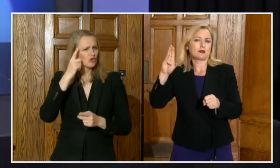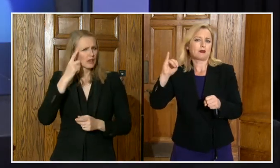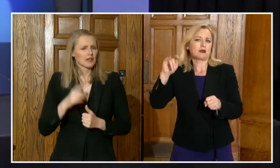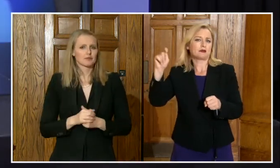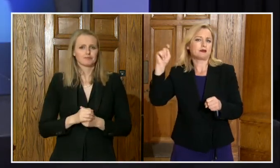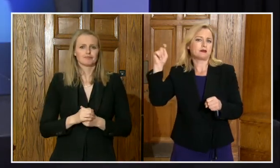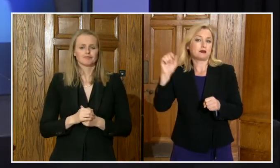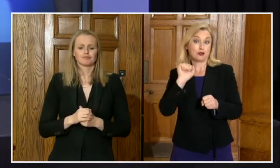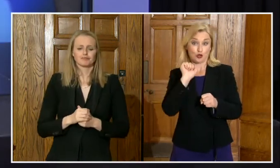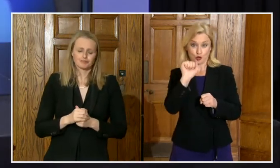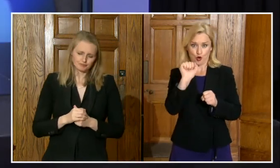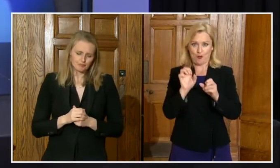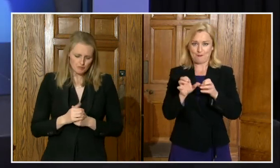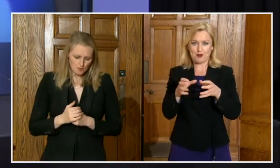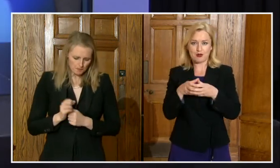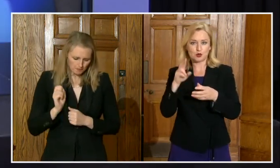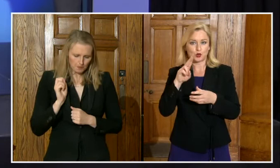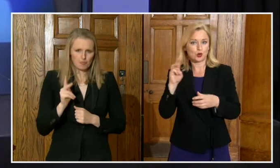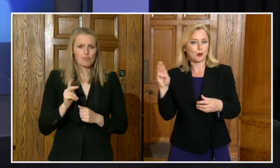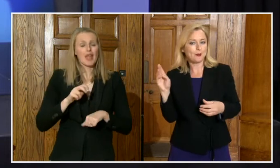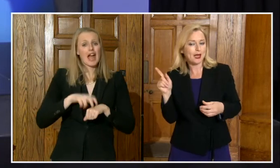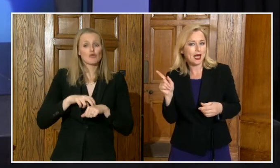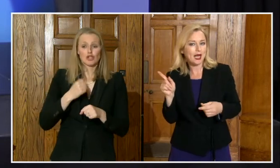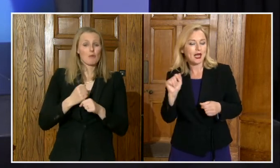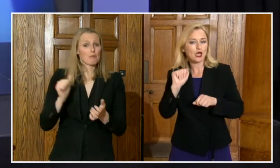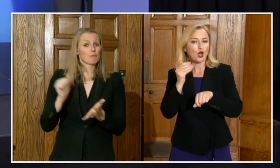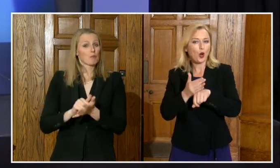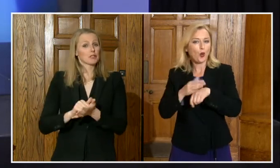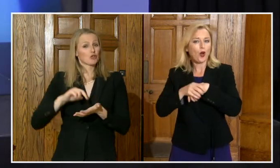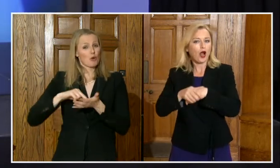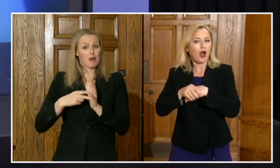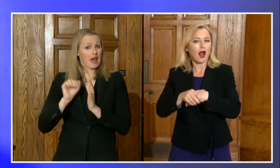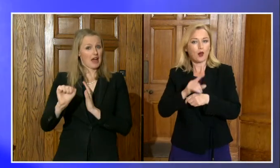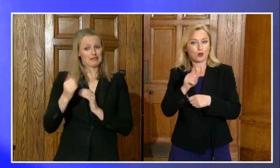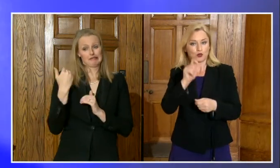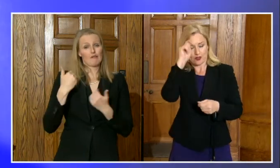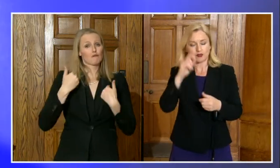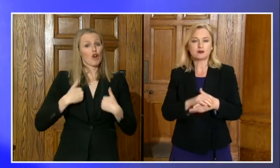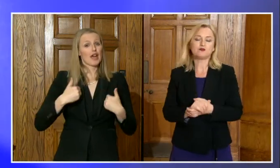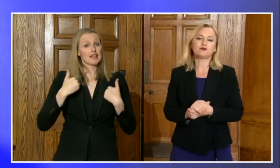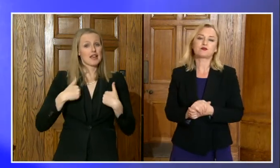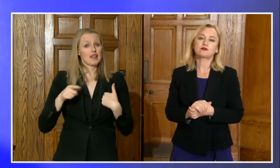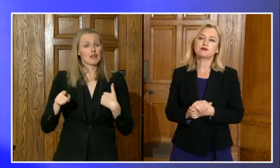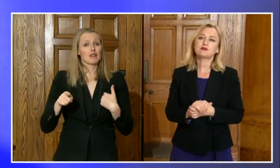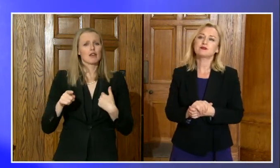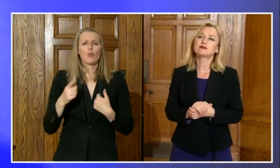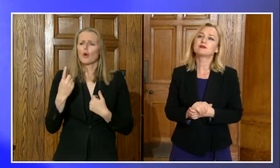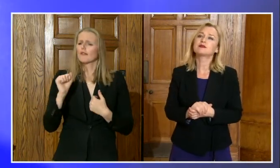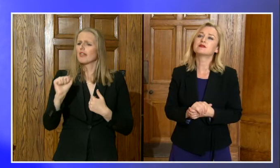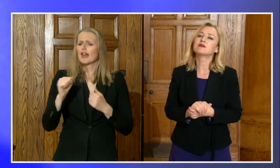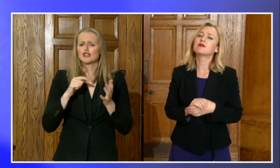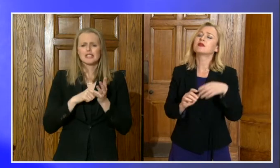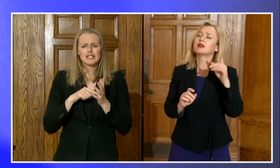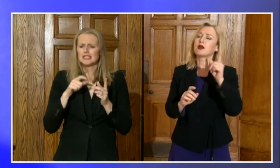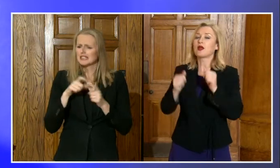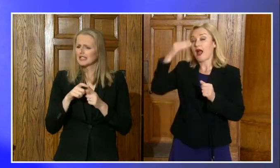I suppose in regards to the Irish Government publishing their plan, I think an Irish one of their TDs or one of the politicians